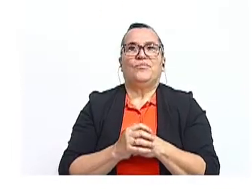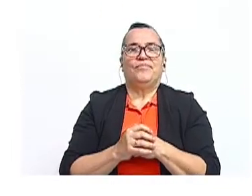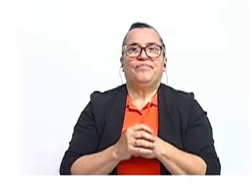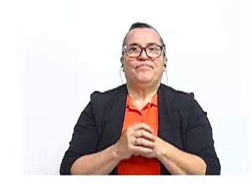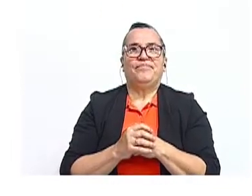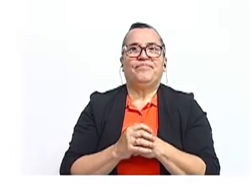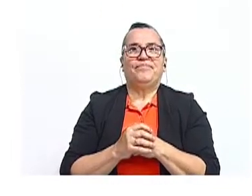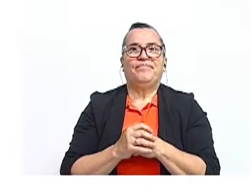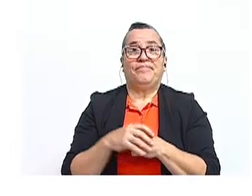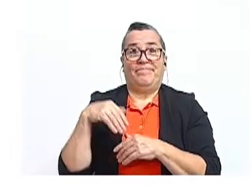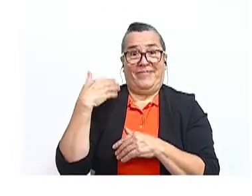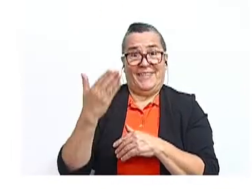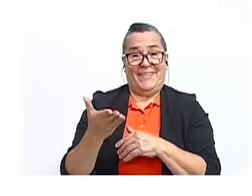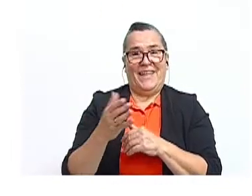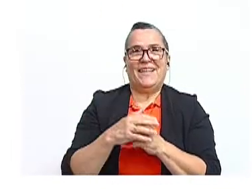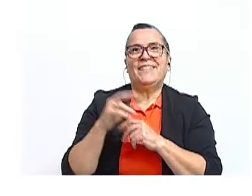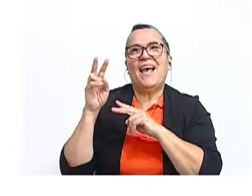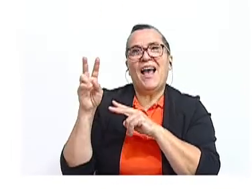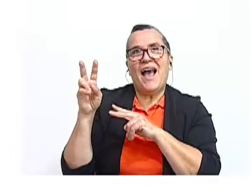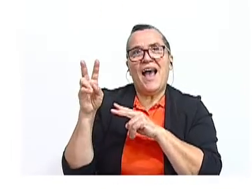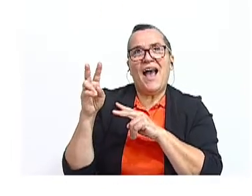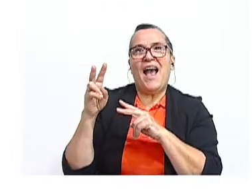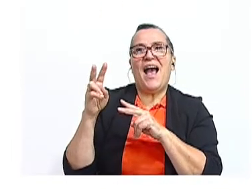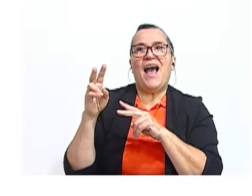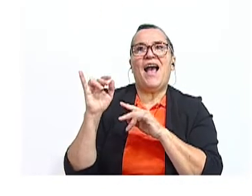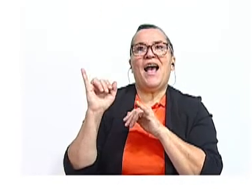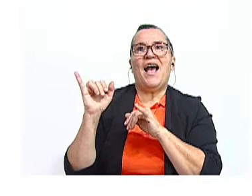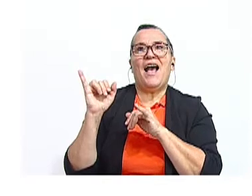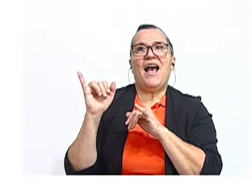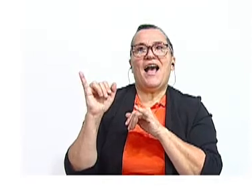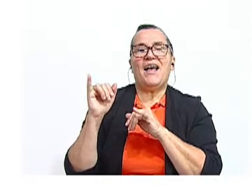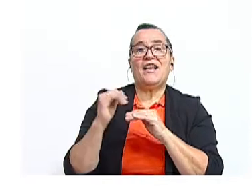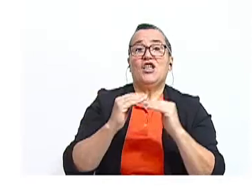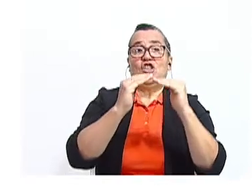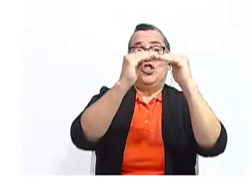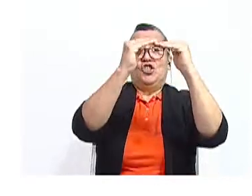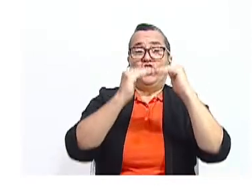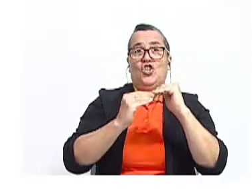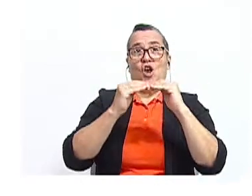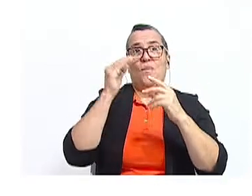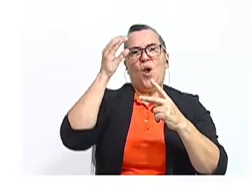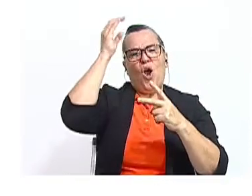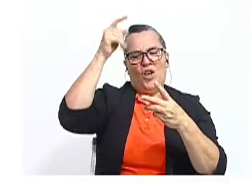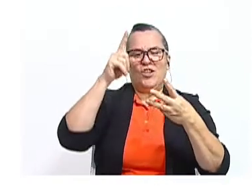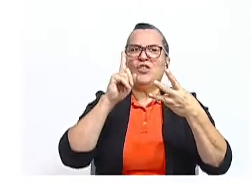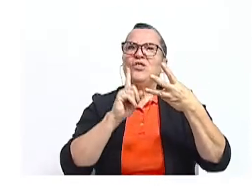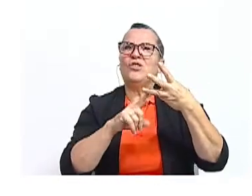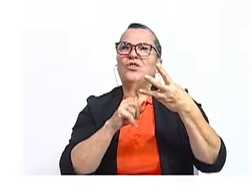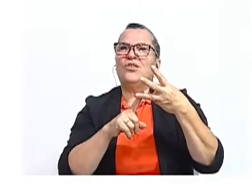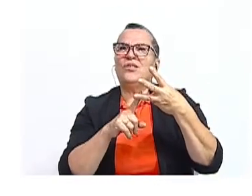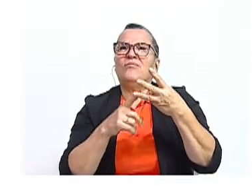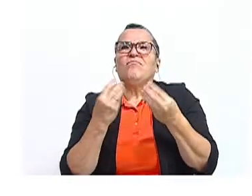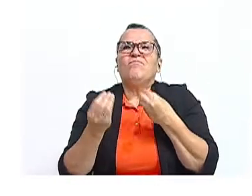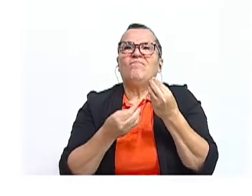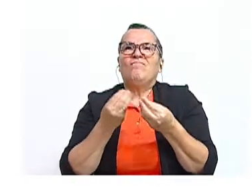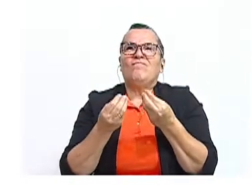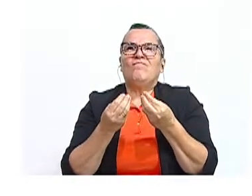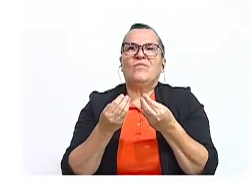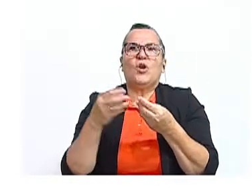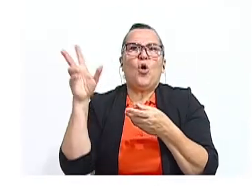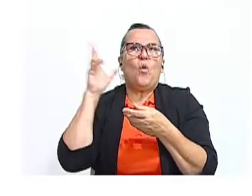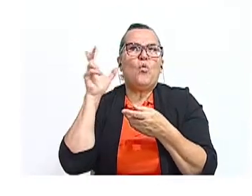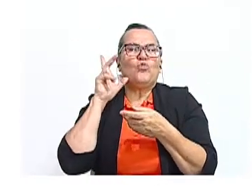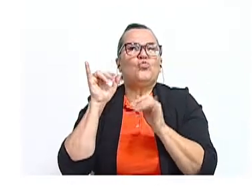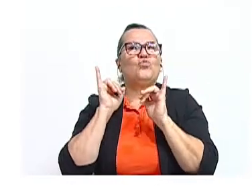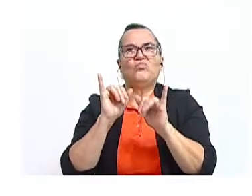Next, we have the definition of subculture. A subculture is just what it